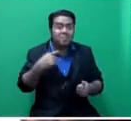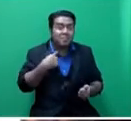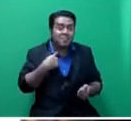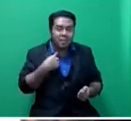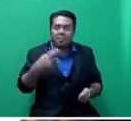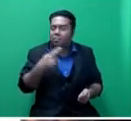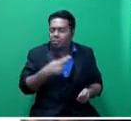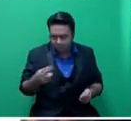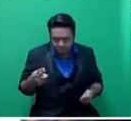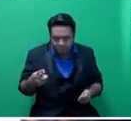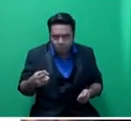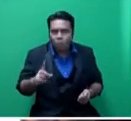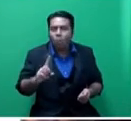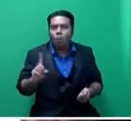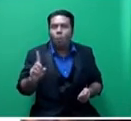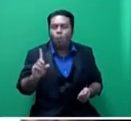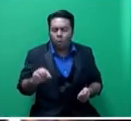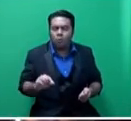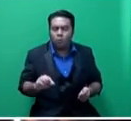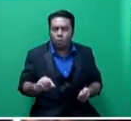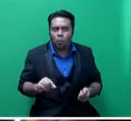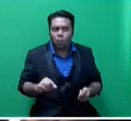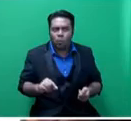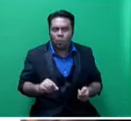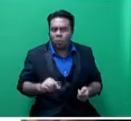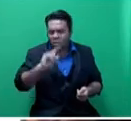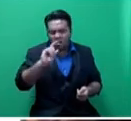course, addressing, we can go without the